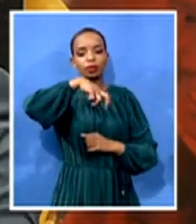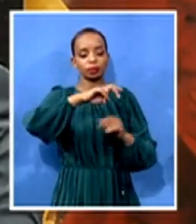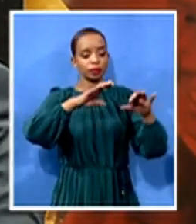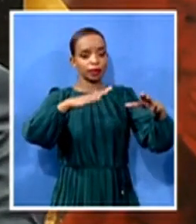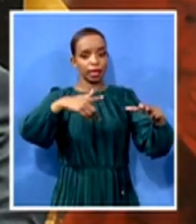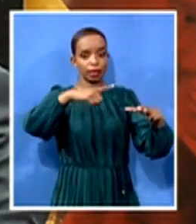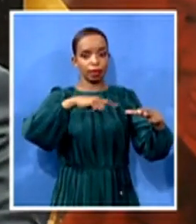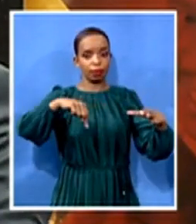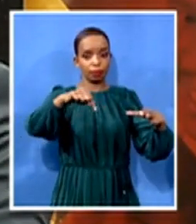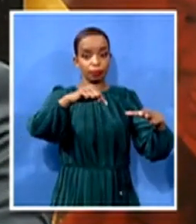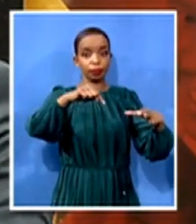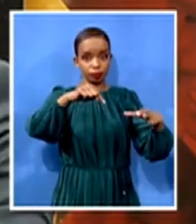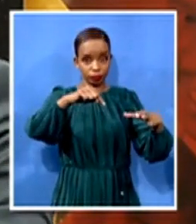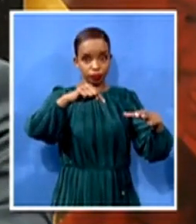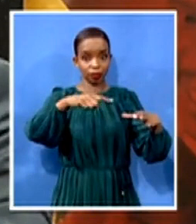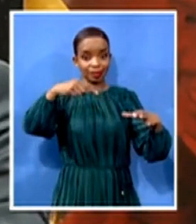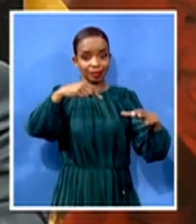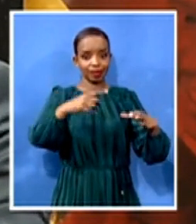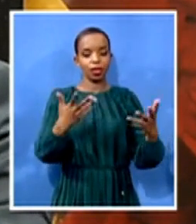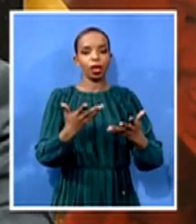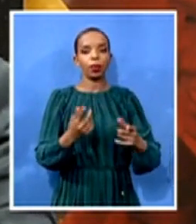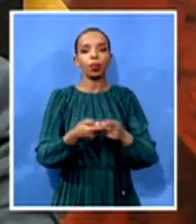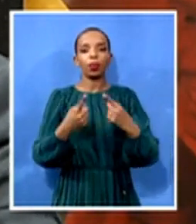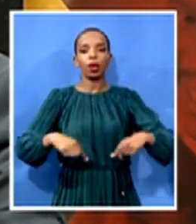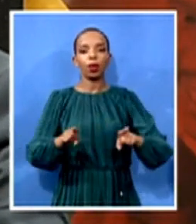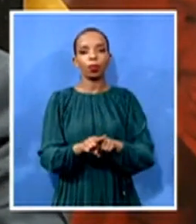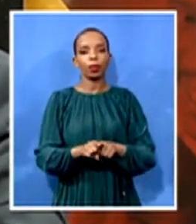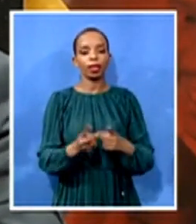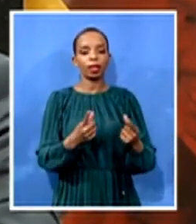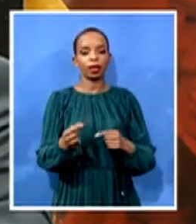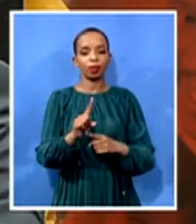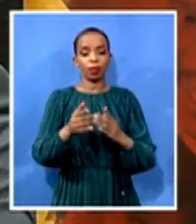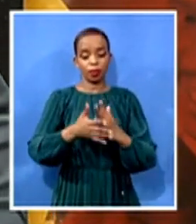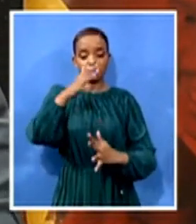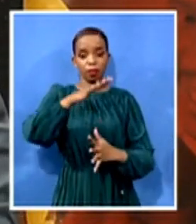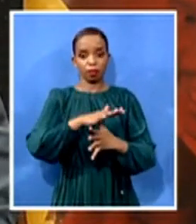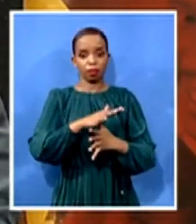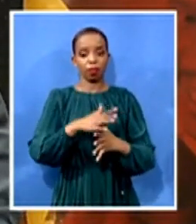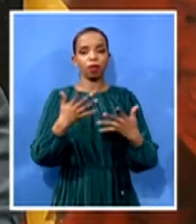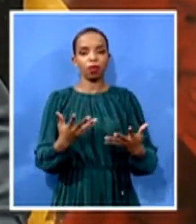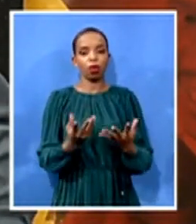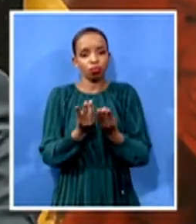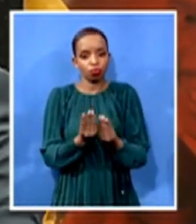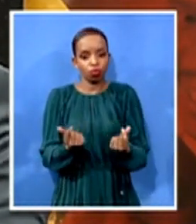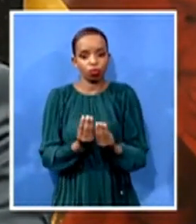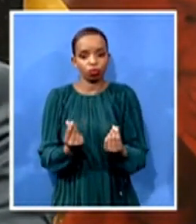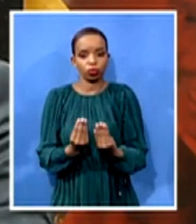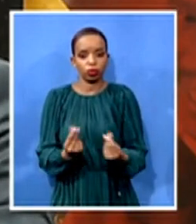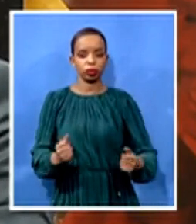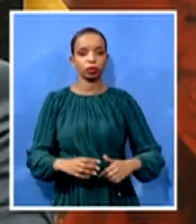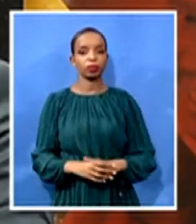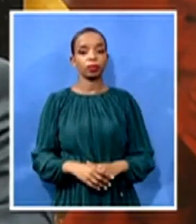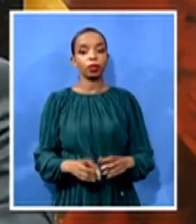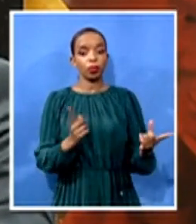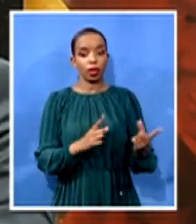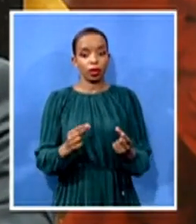are using as quarantine and isolation facilities. We are doing this to support small enterprise and encouraging